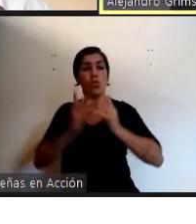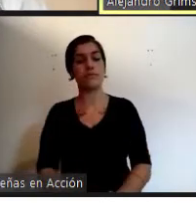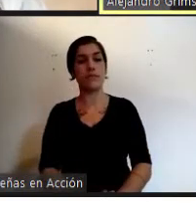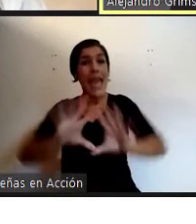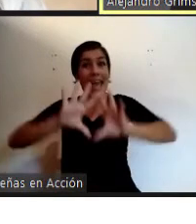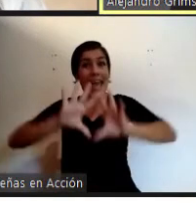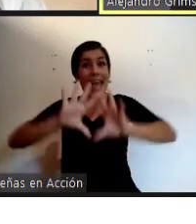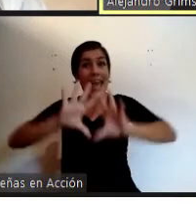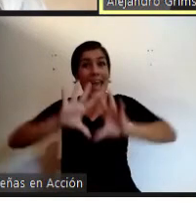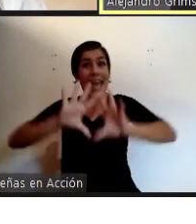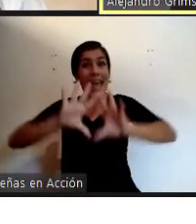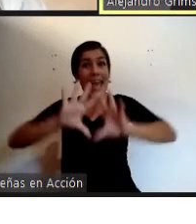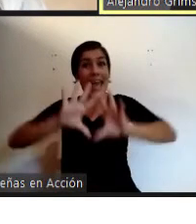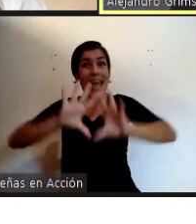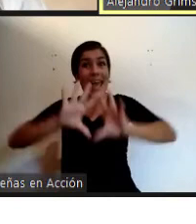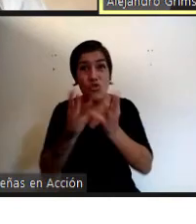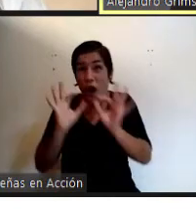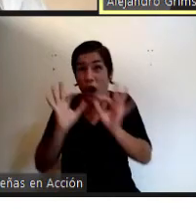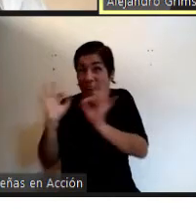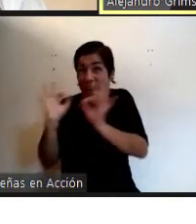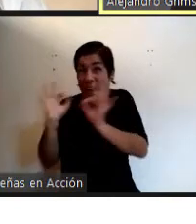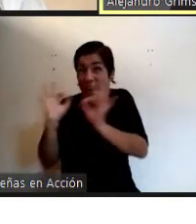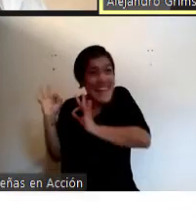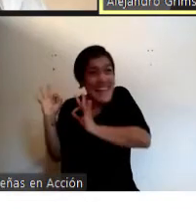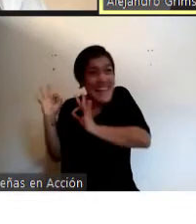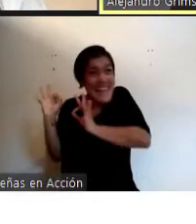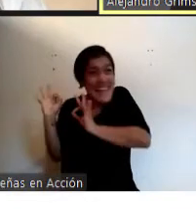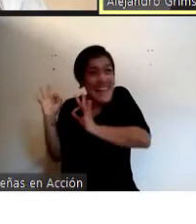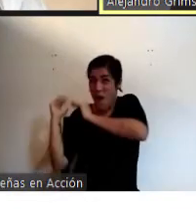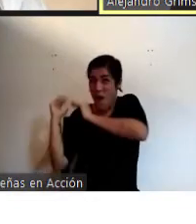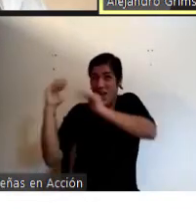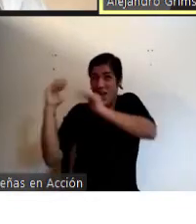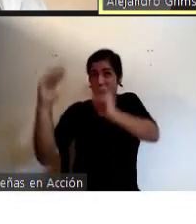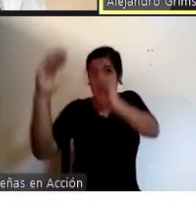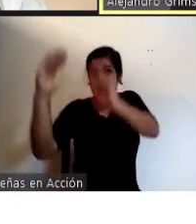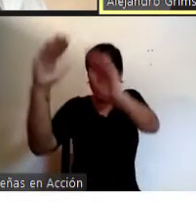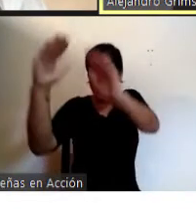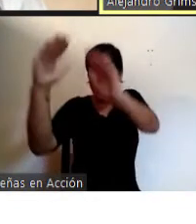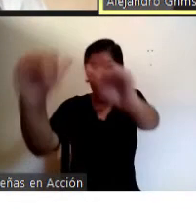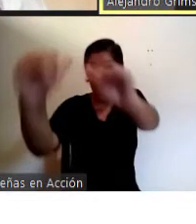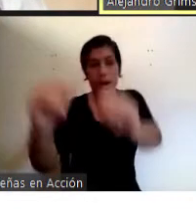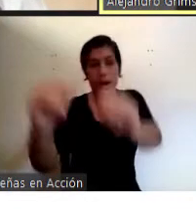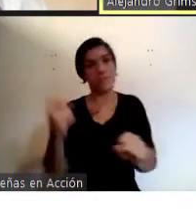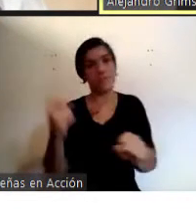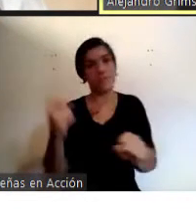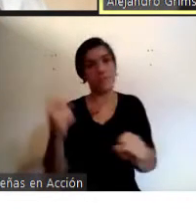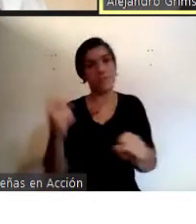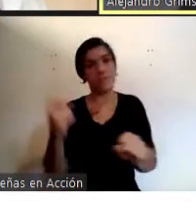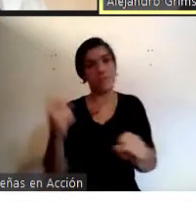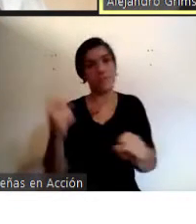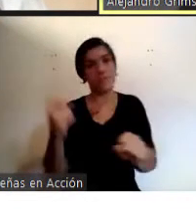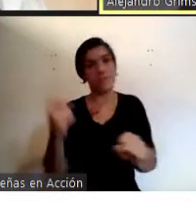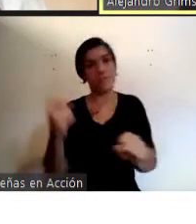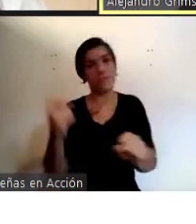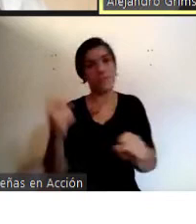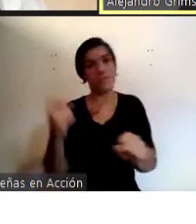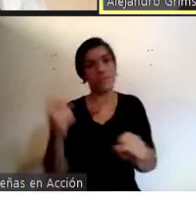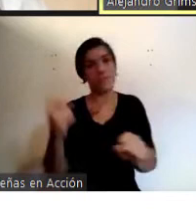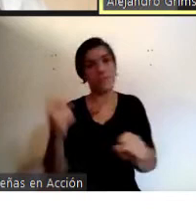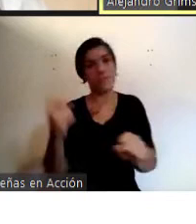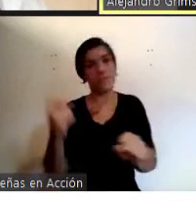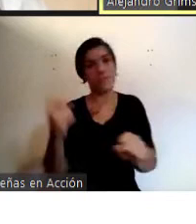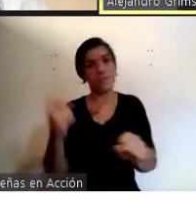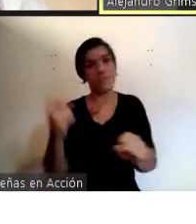be better or worse. It's very difficult for it to remain the same. This is a global commotion, as was